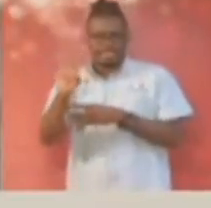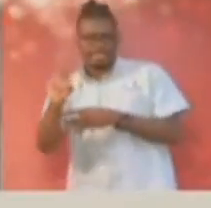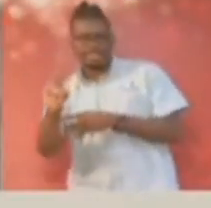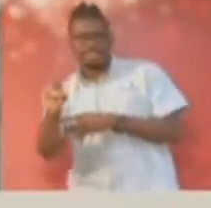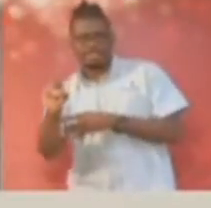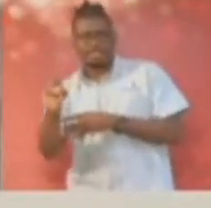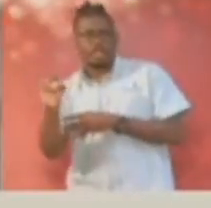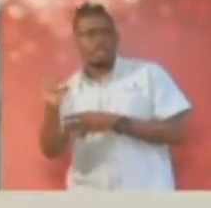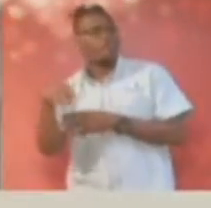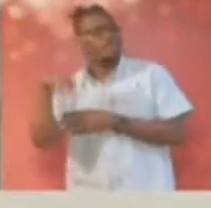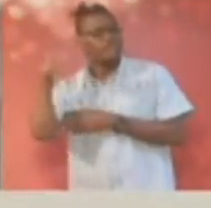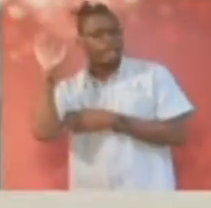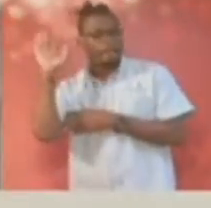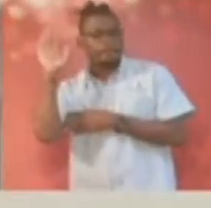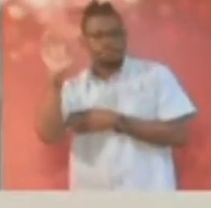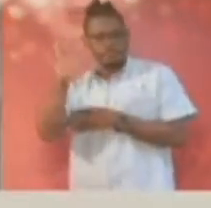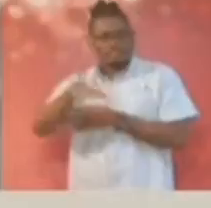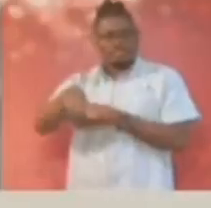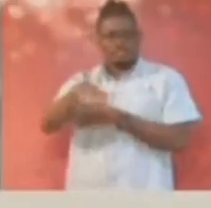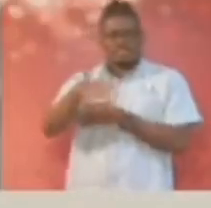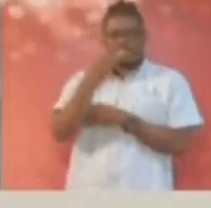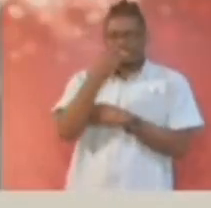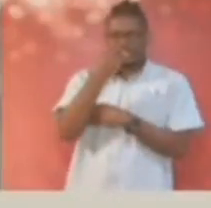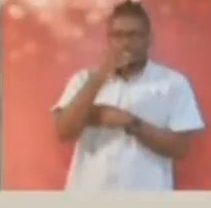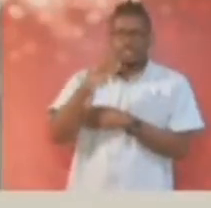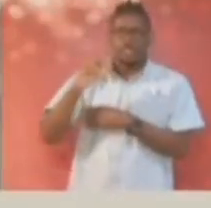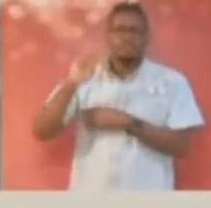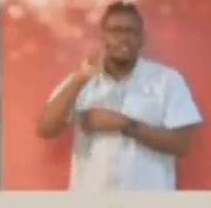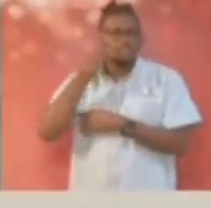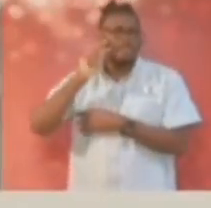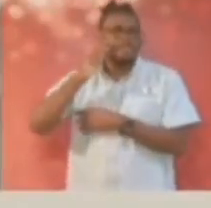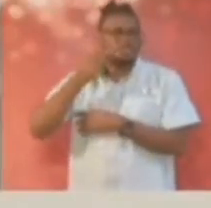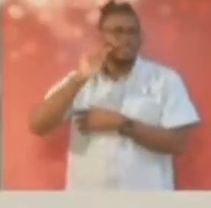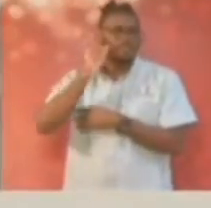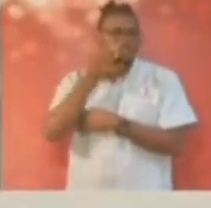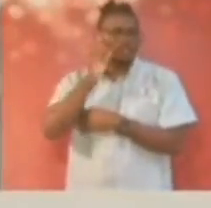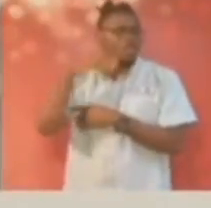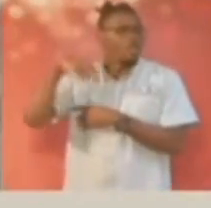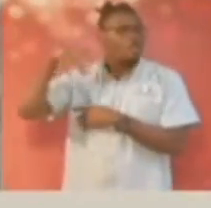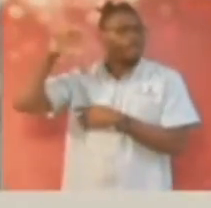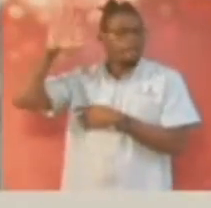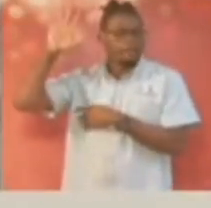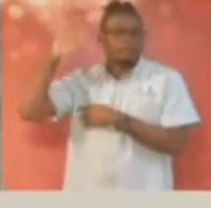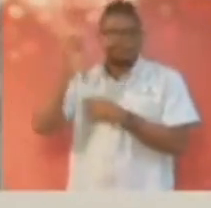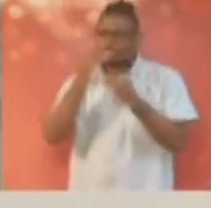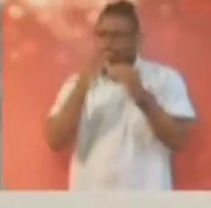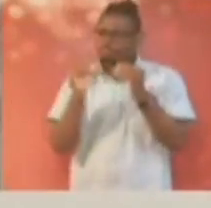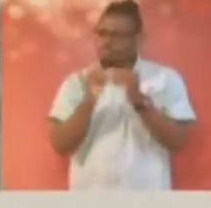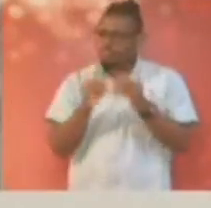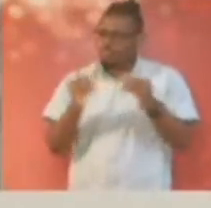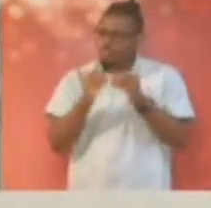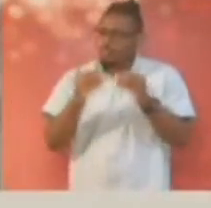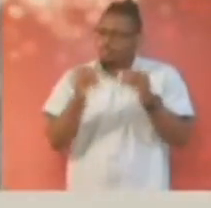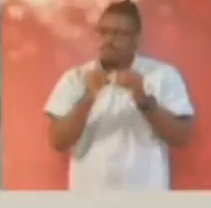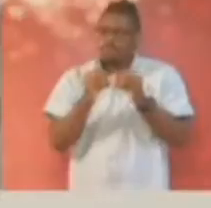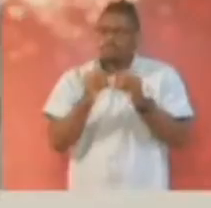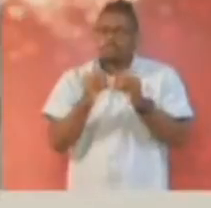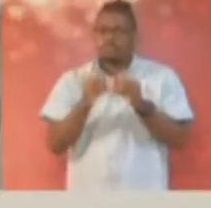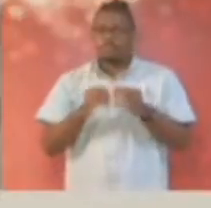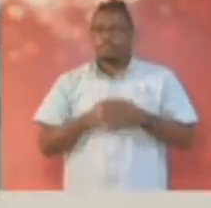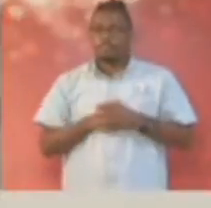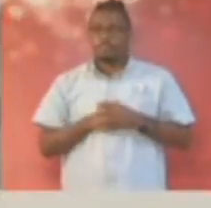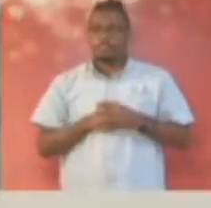environment of local fruits and vegetables, starchy roots, particularly blue food. We all understand the healthiest of